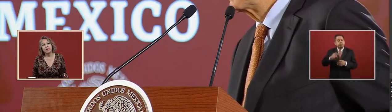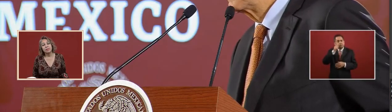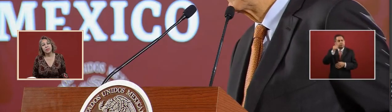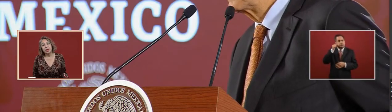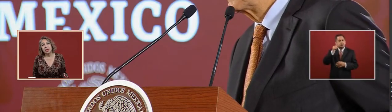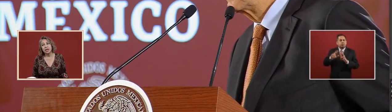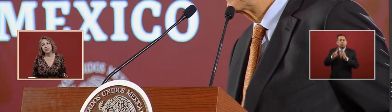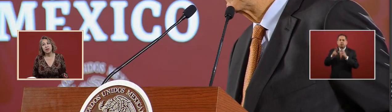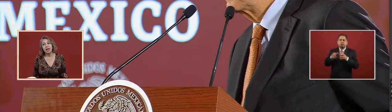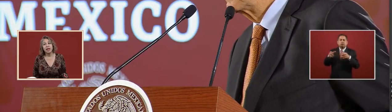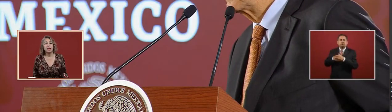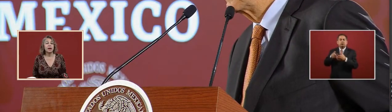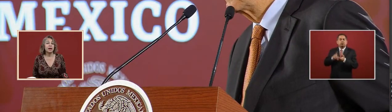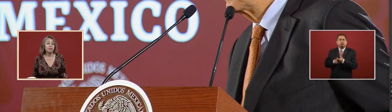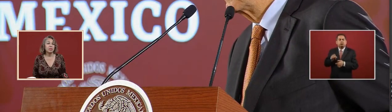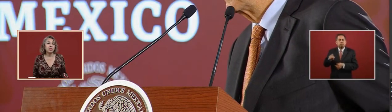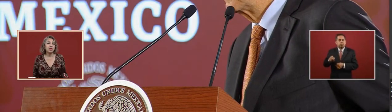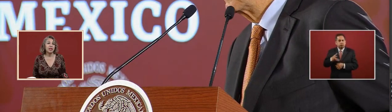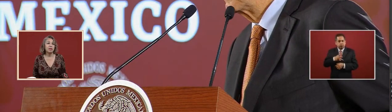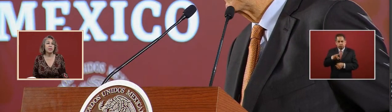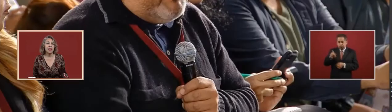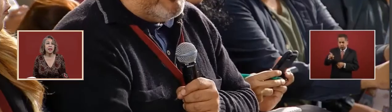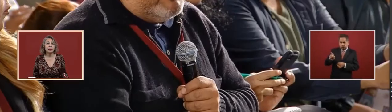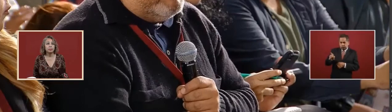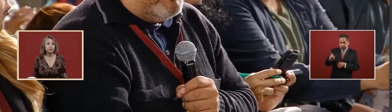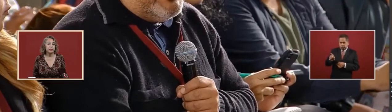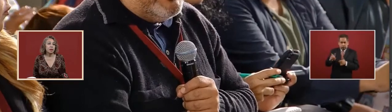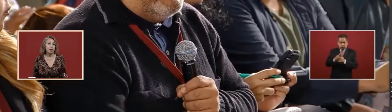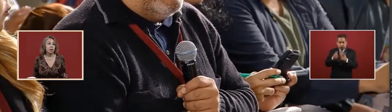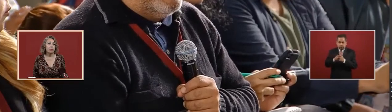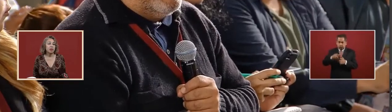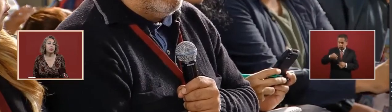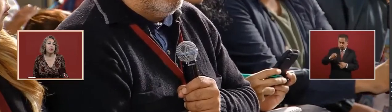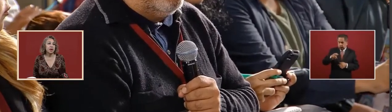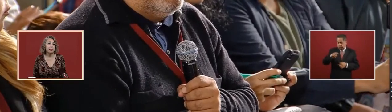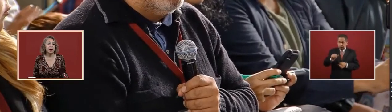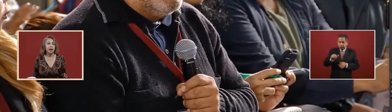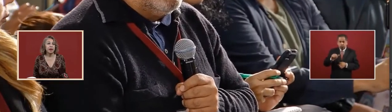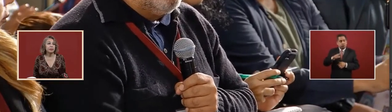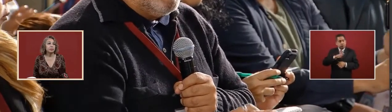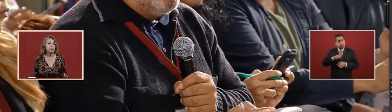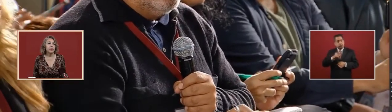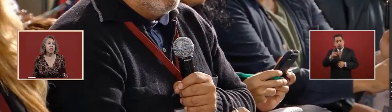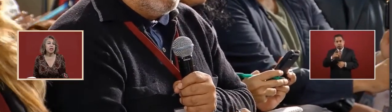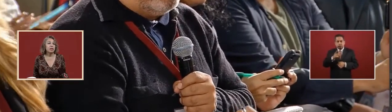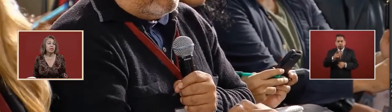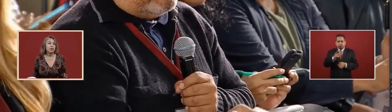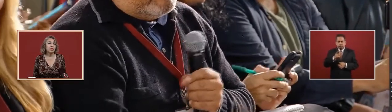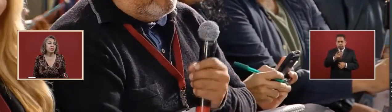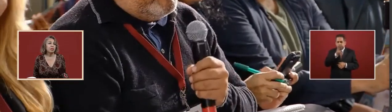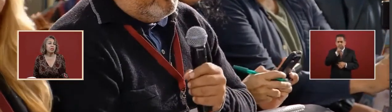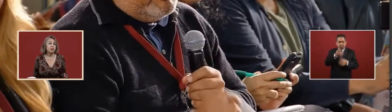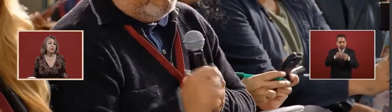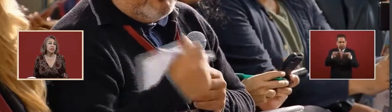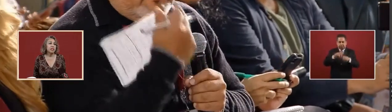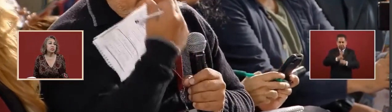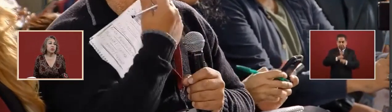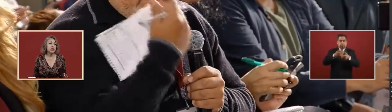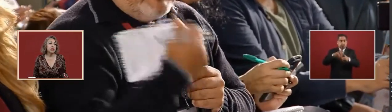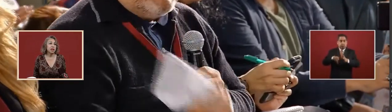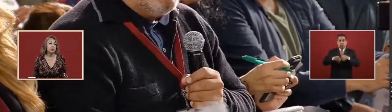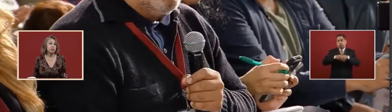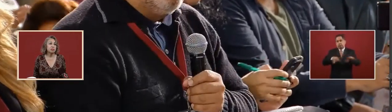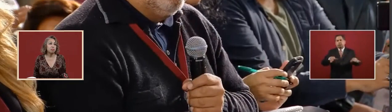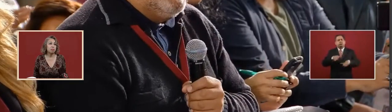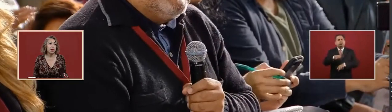And yesterday, you had the meeting with the Morena party. There was an